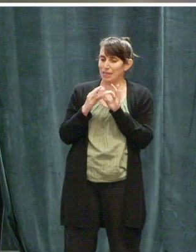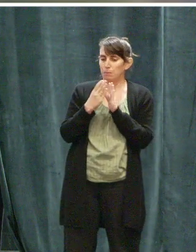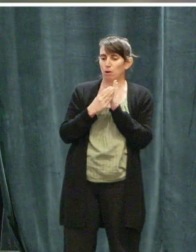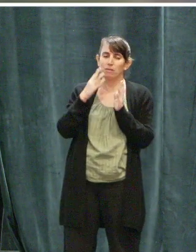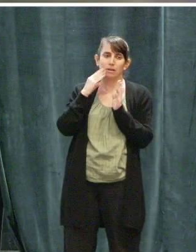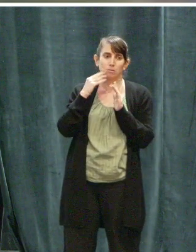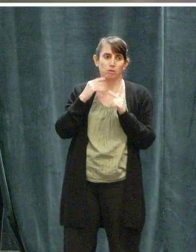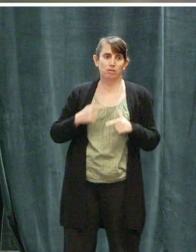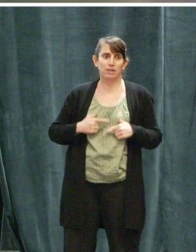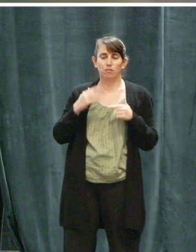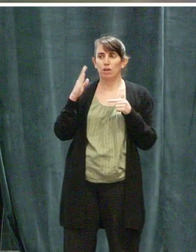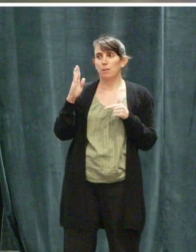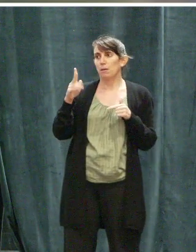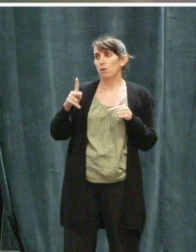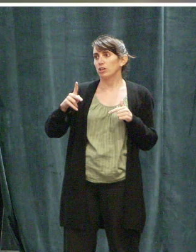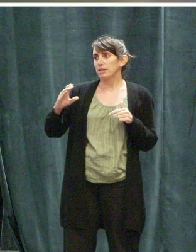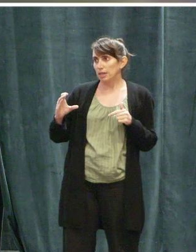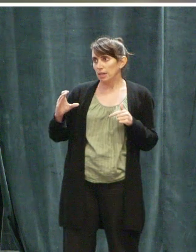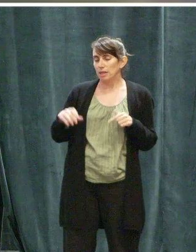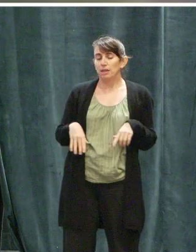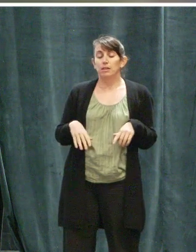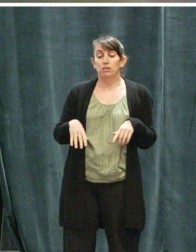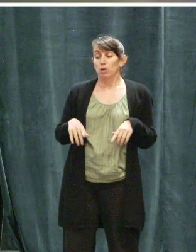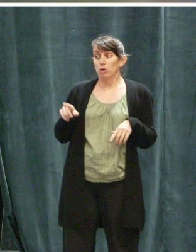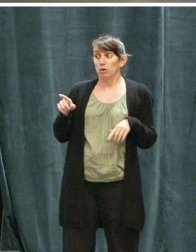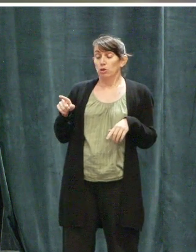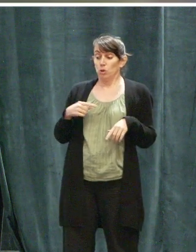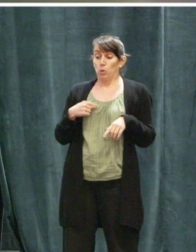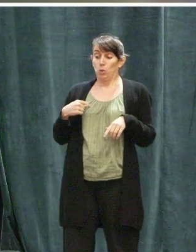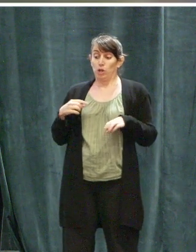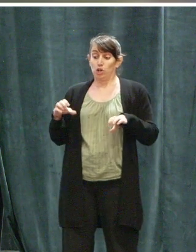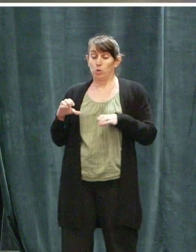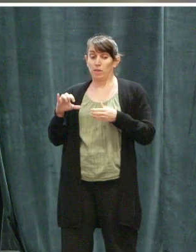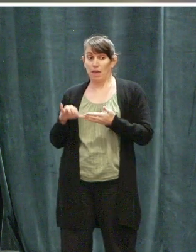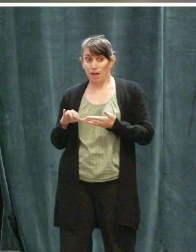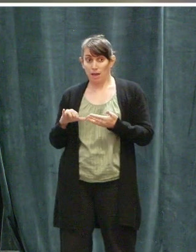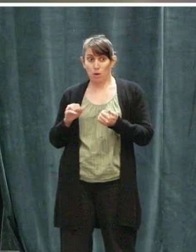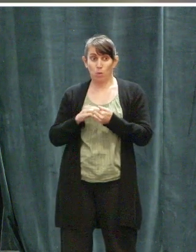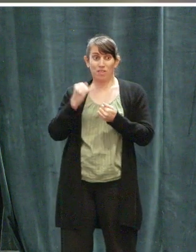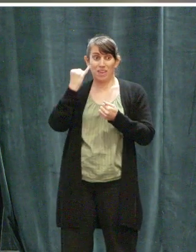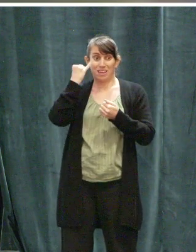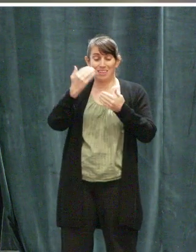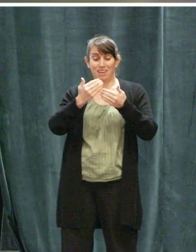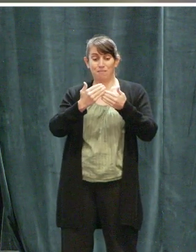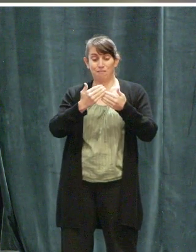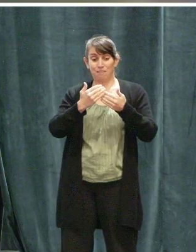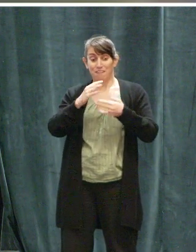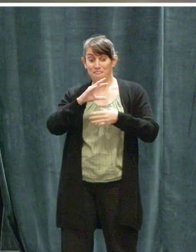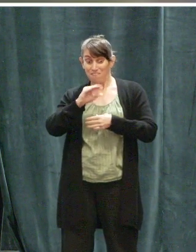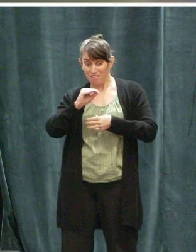Park City. Because we're doing this, and it's doing it with this notion of a 50 to 150